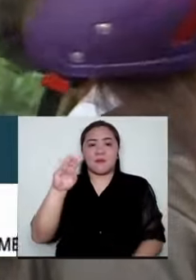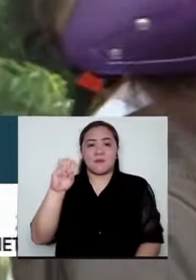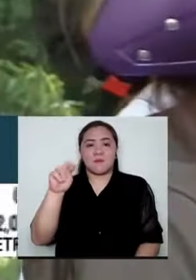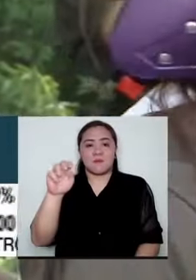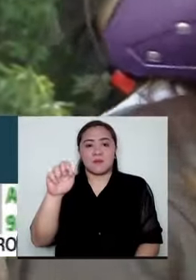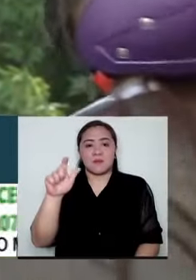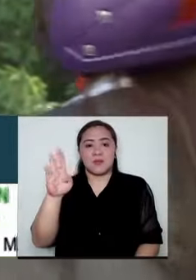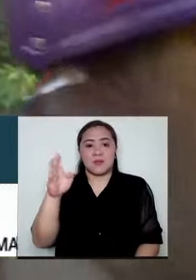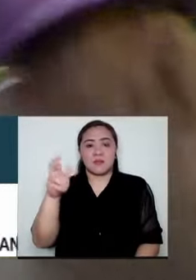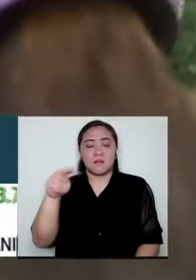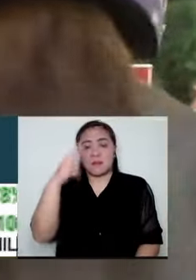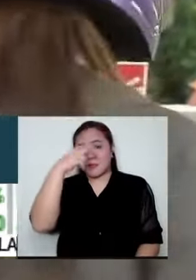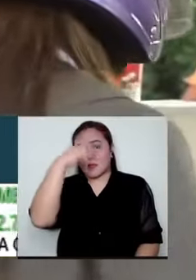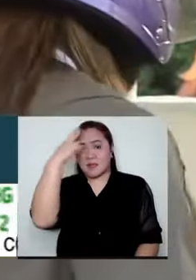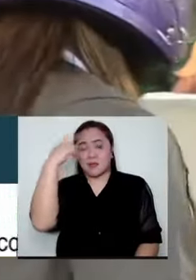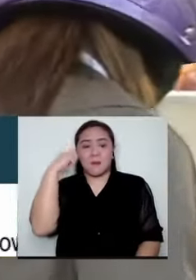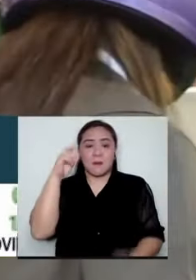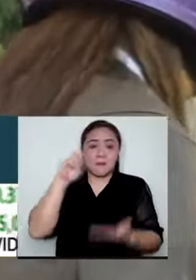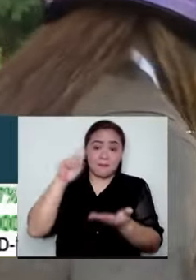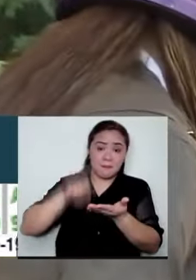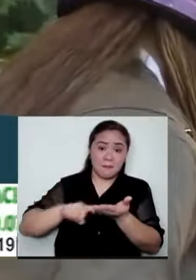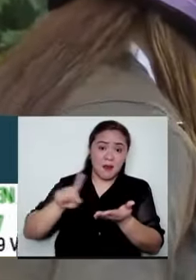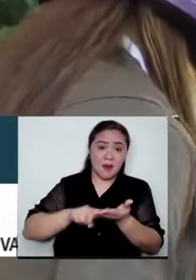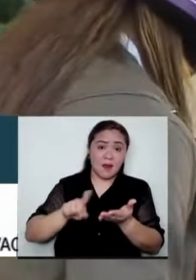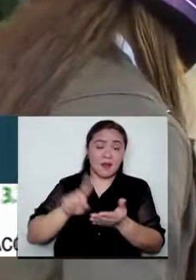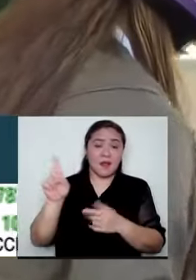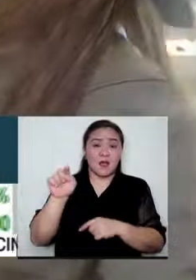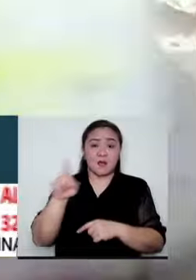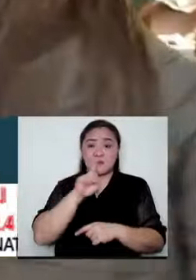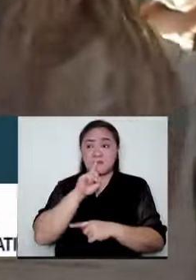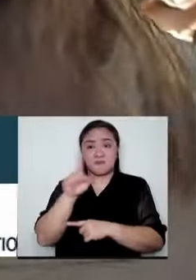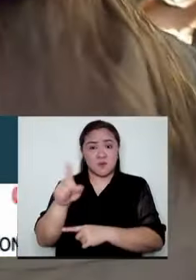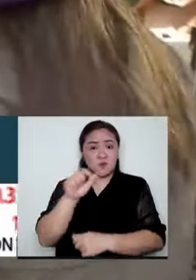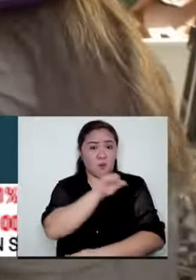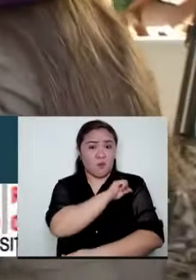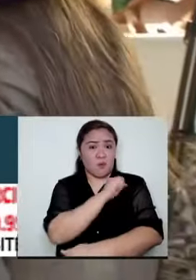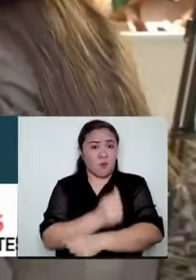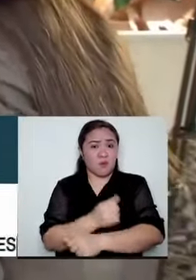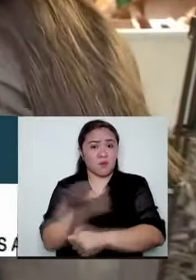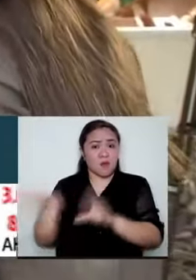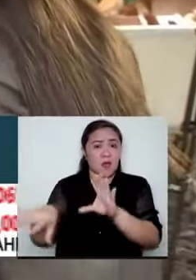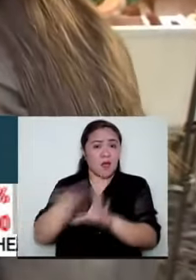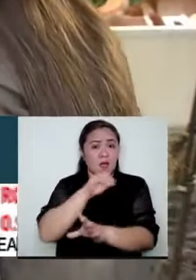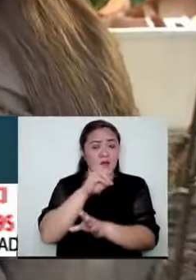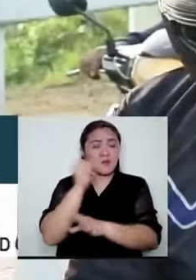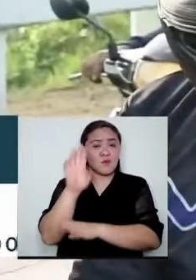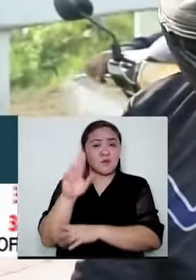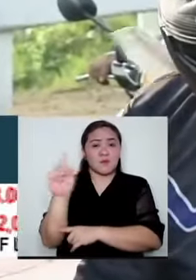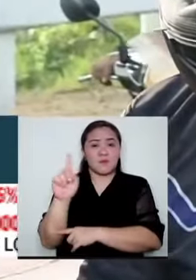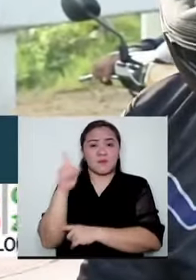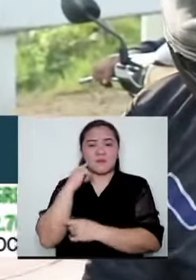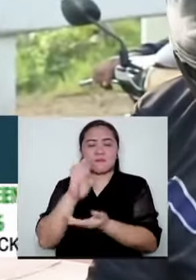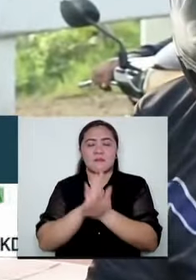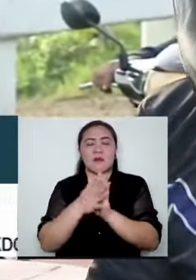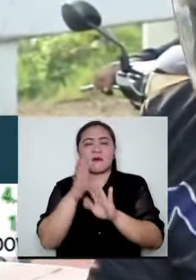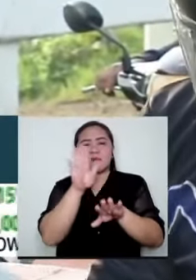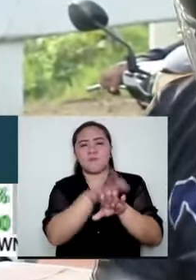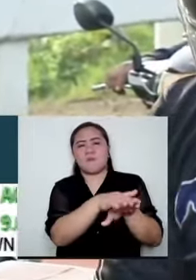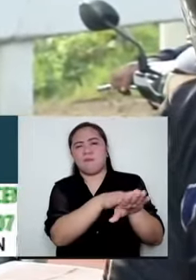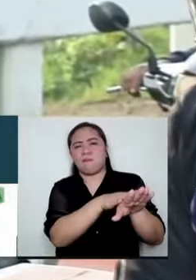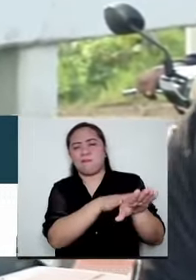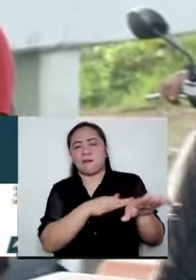of verifying whether the motorists are authorized people outside residents is quite slow. IDs and